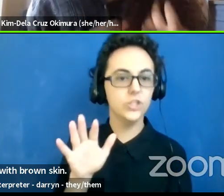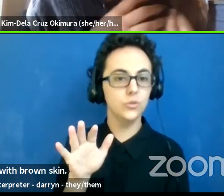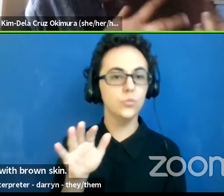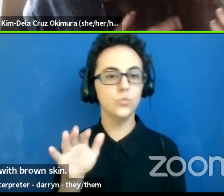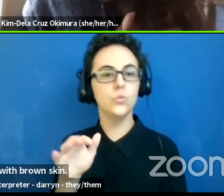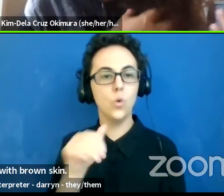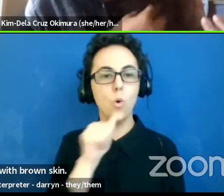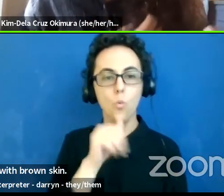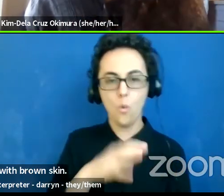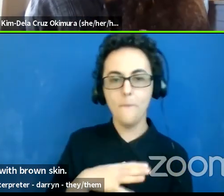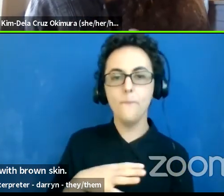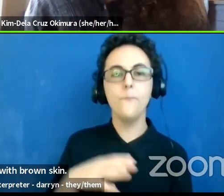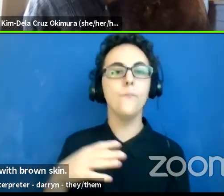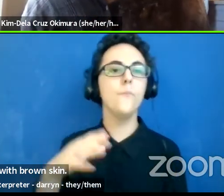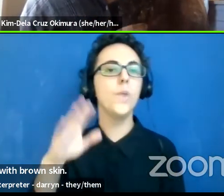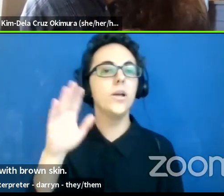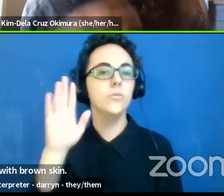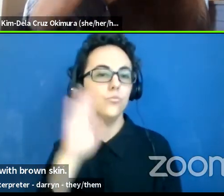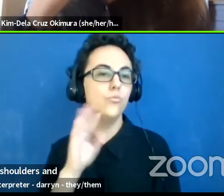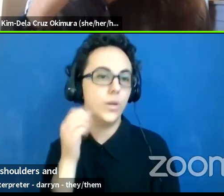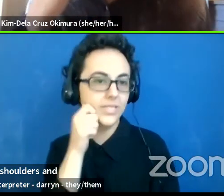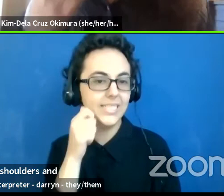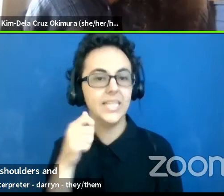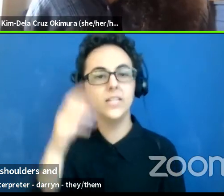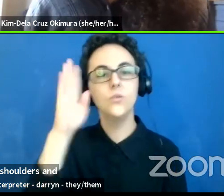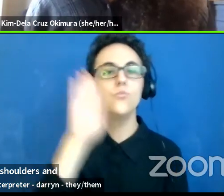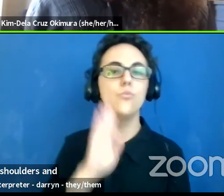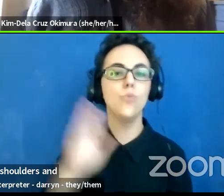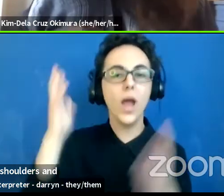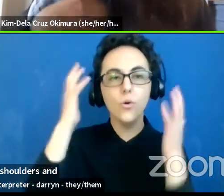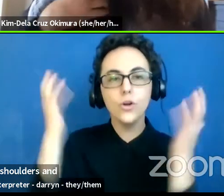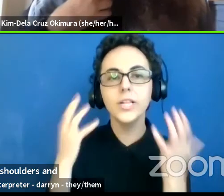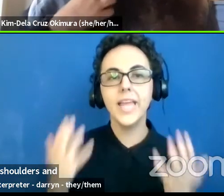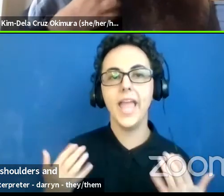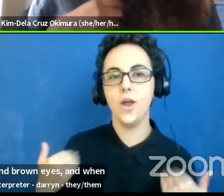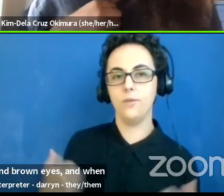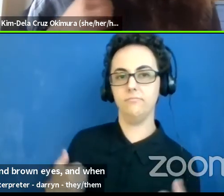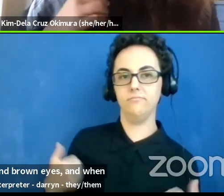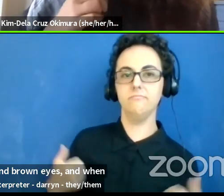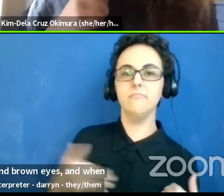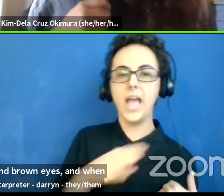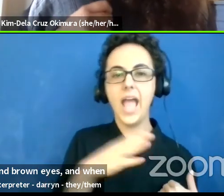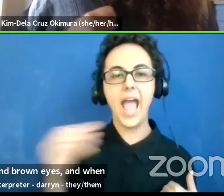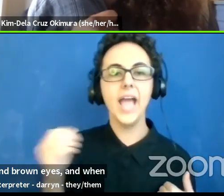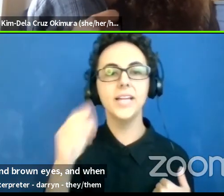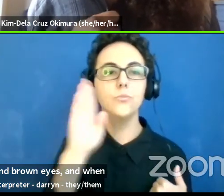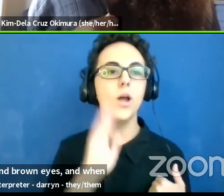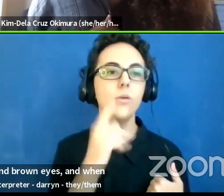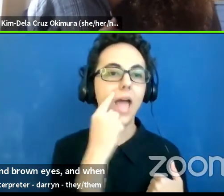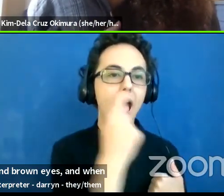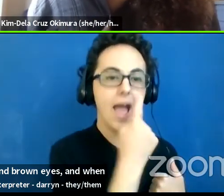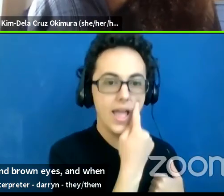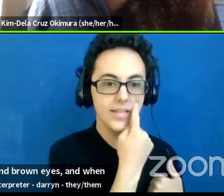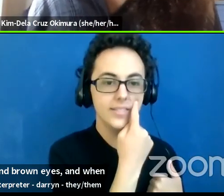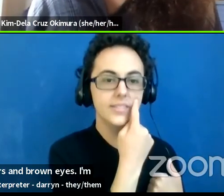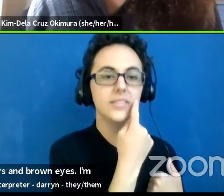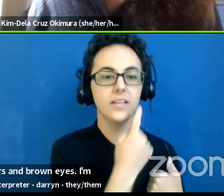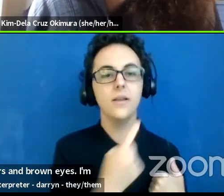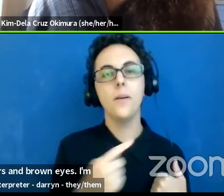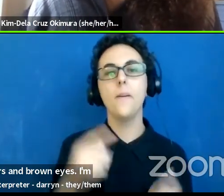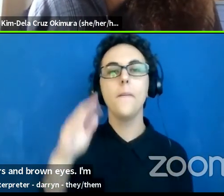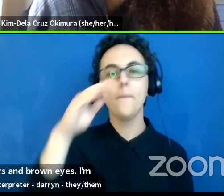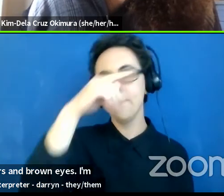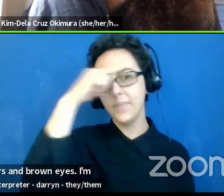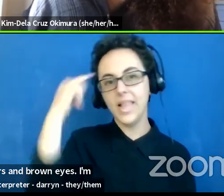curly hair past my shoulders, and brown eyes. I am wearing a black and gray flannel, and I am